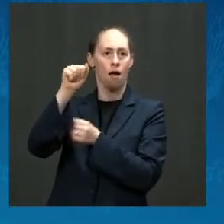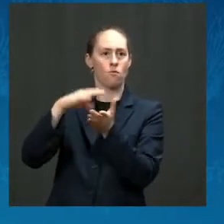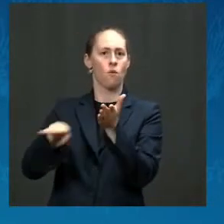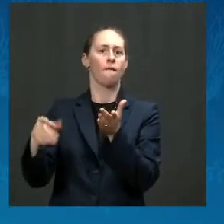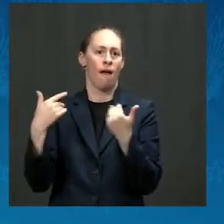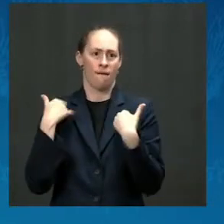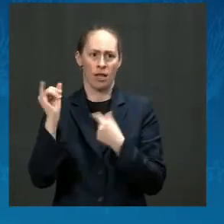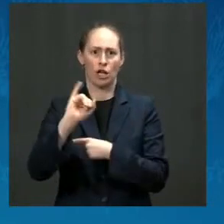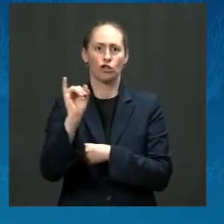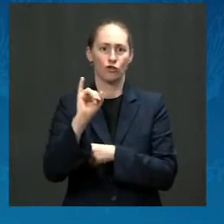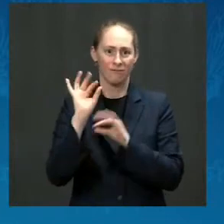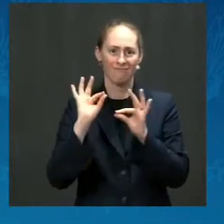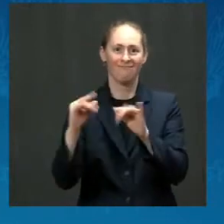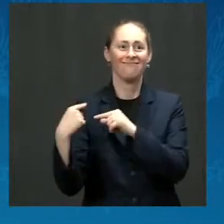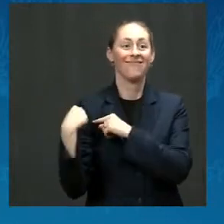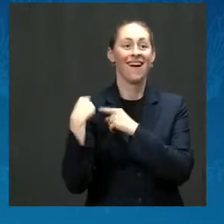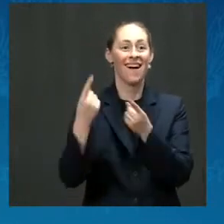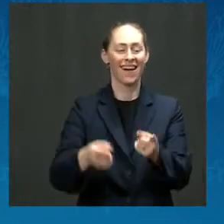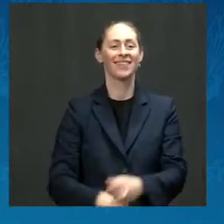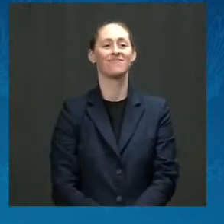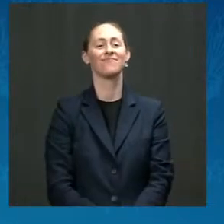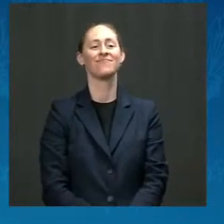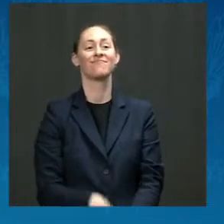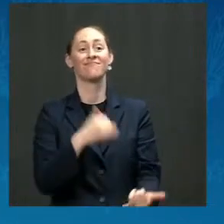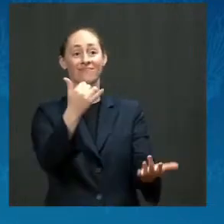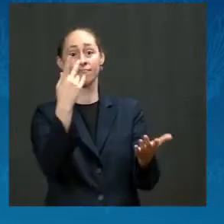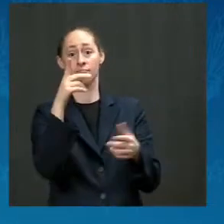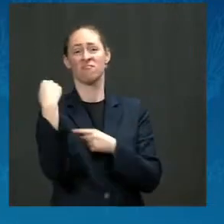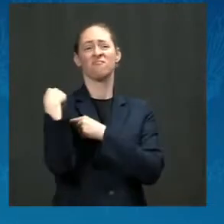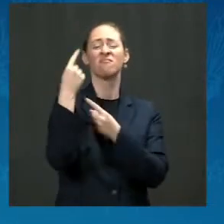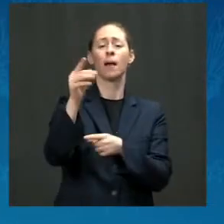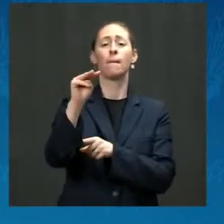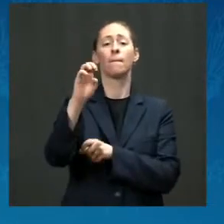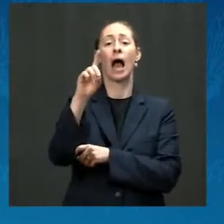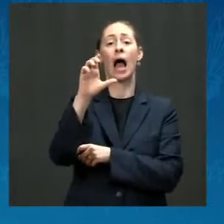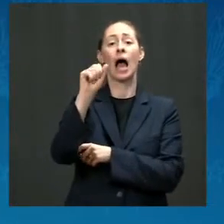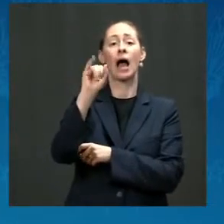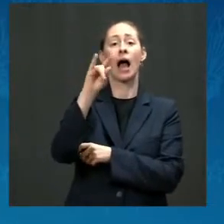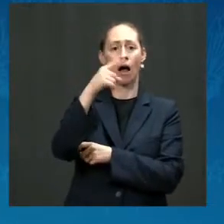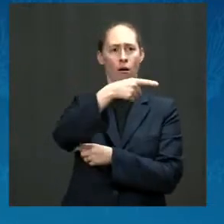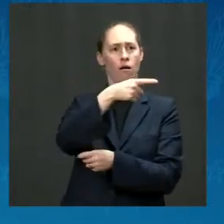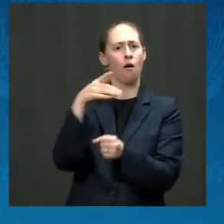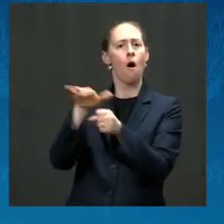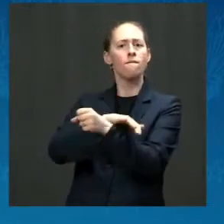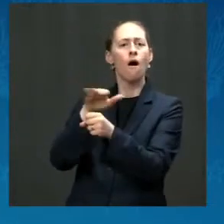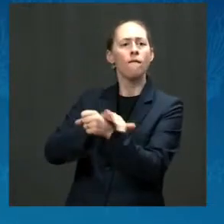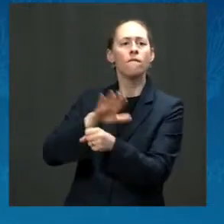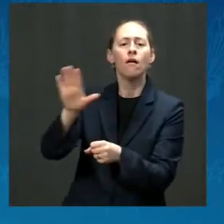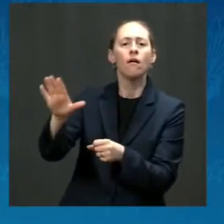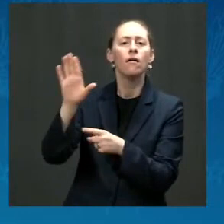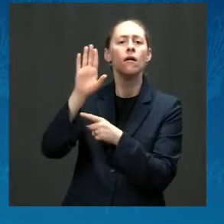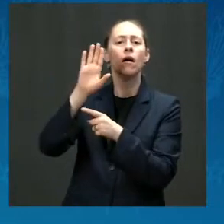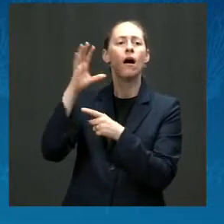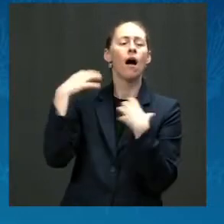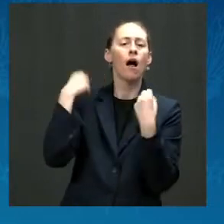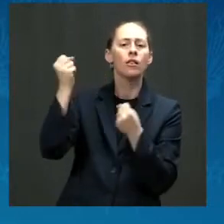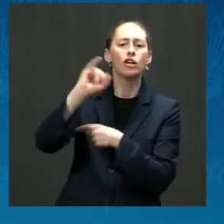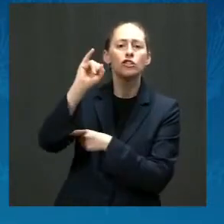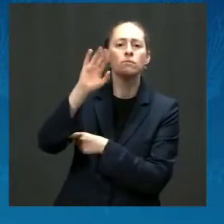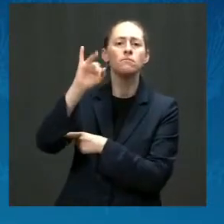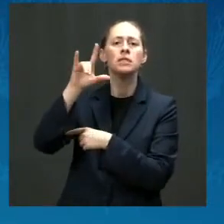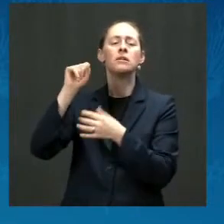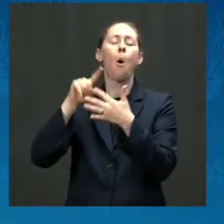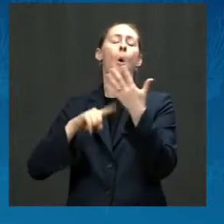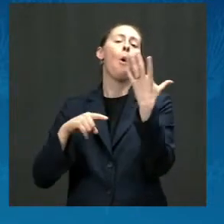him. As small business owners, the only way that Brian, Olivia, and I can access health insurance is through the